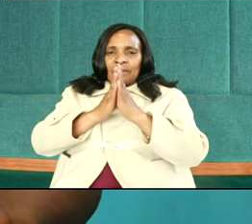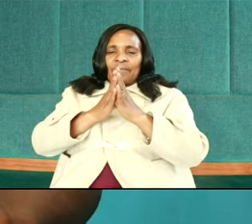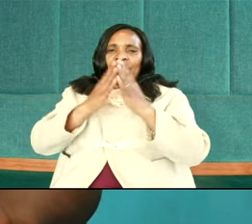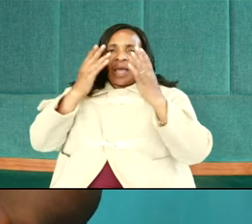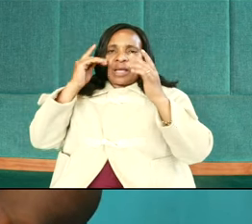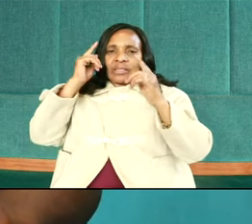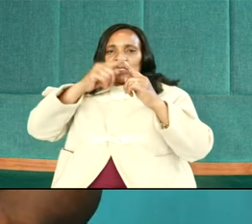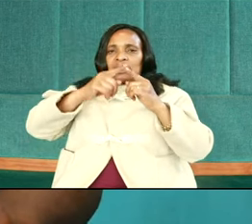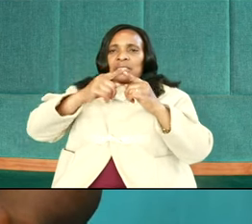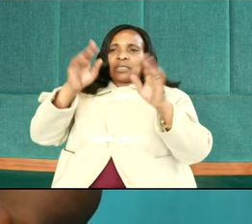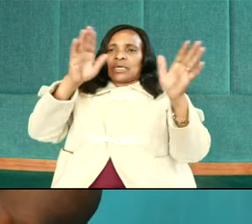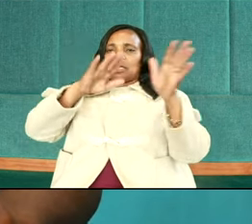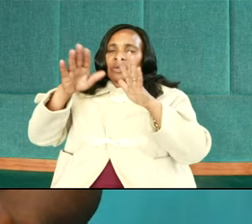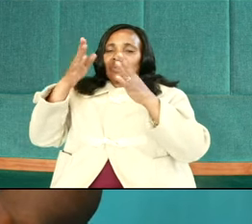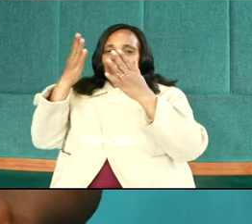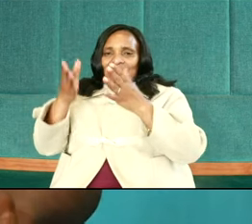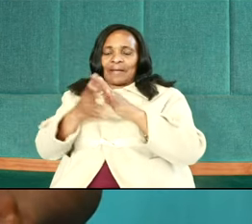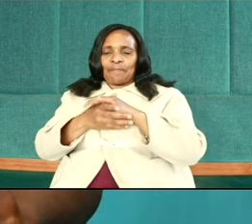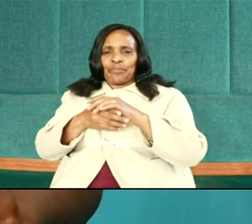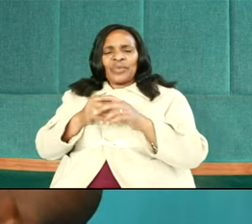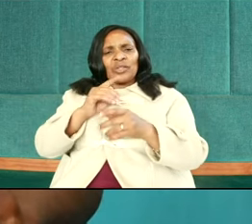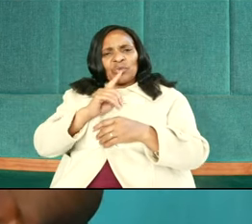clouds. So